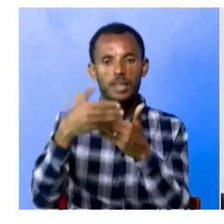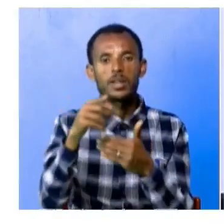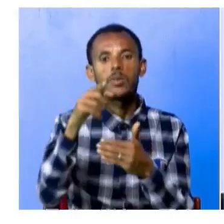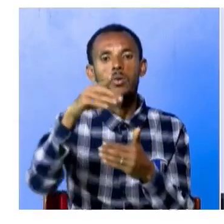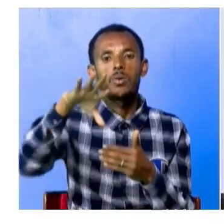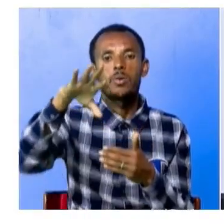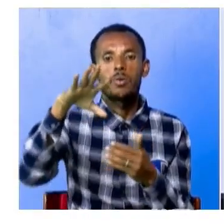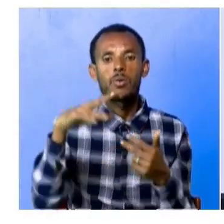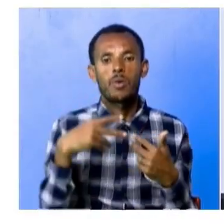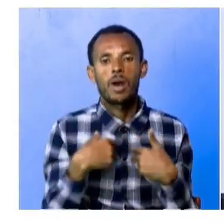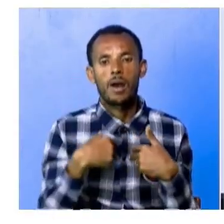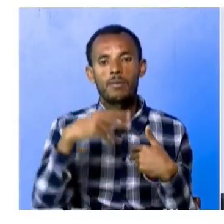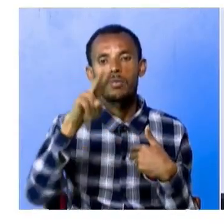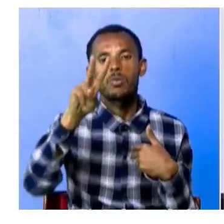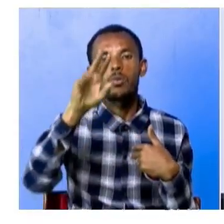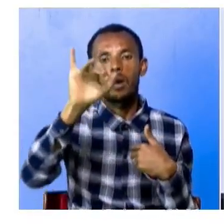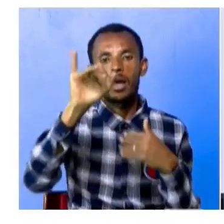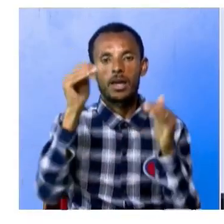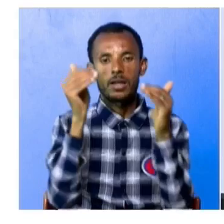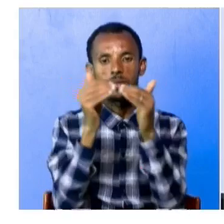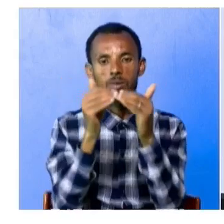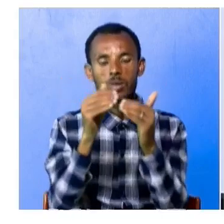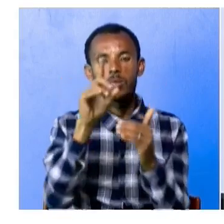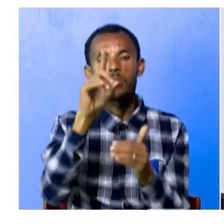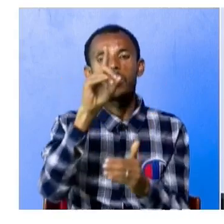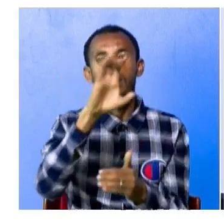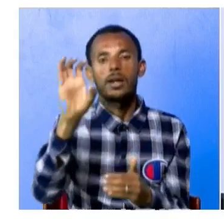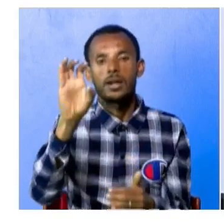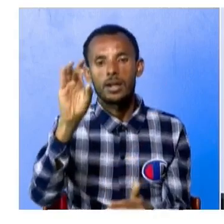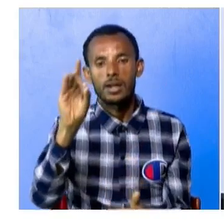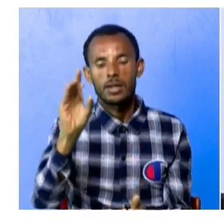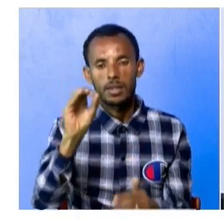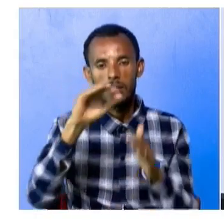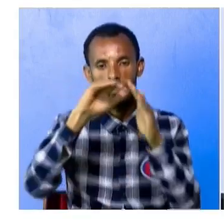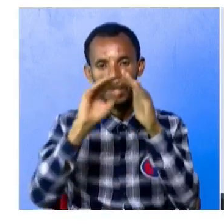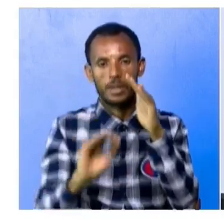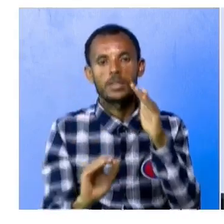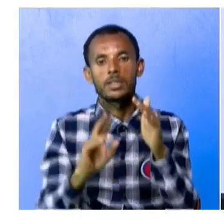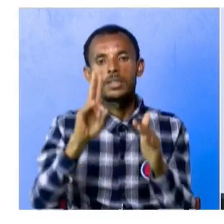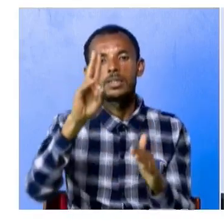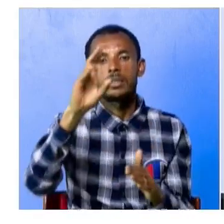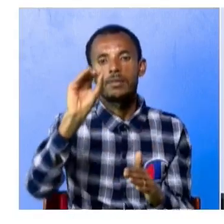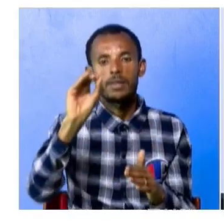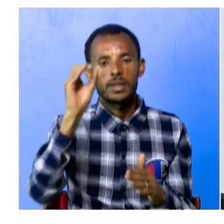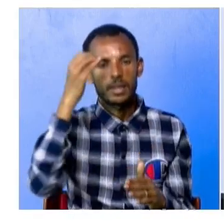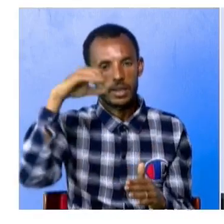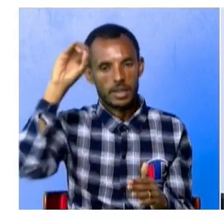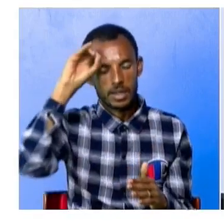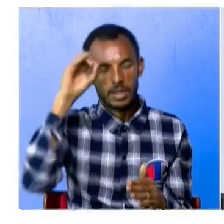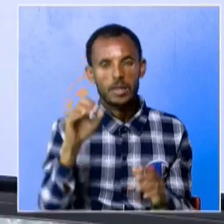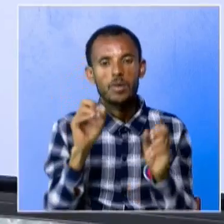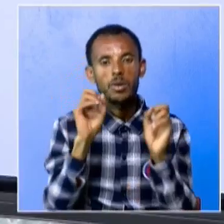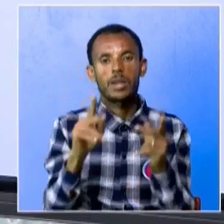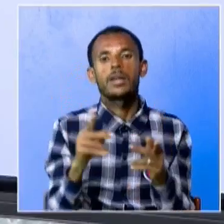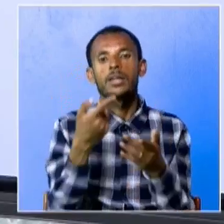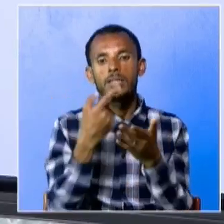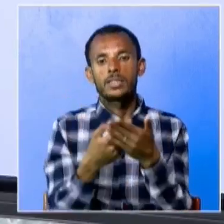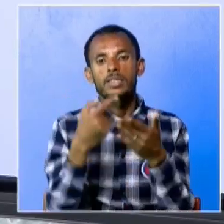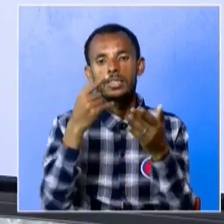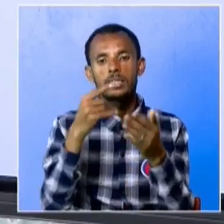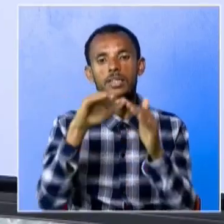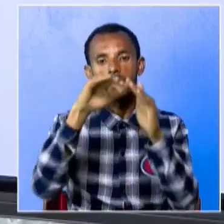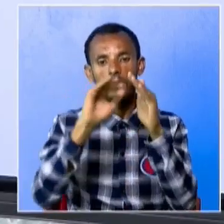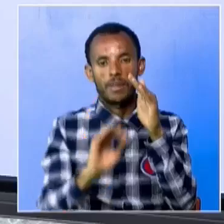have 2y is equal to 180 degree minus 70 degree. Okay, and this